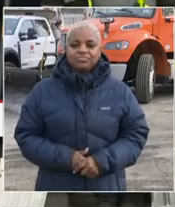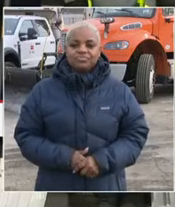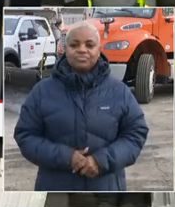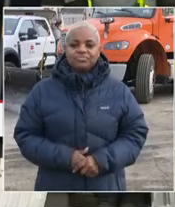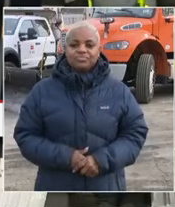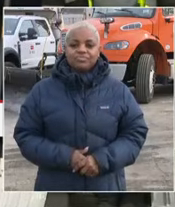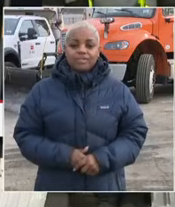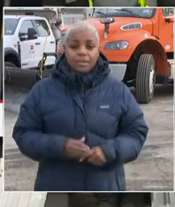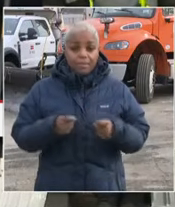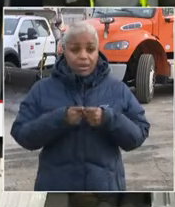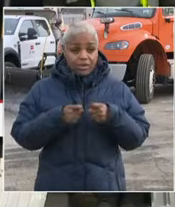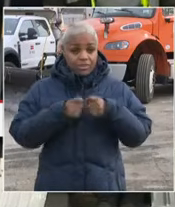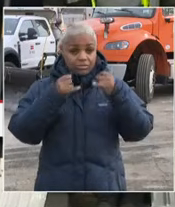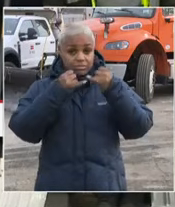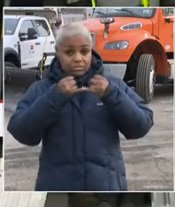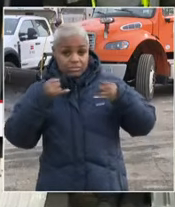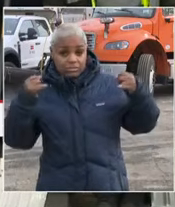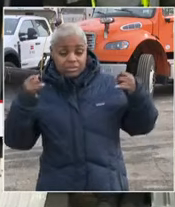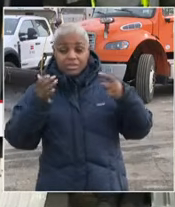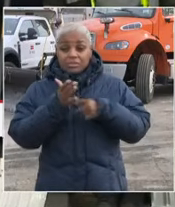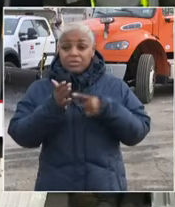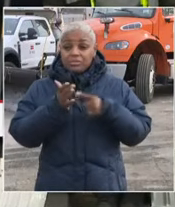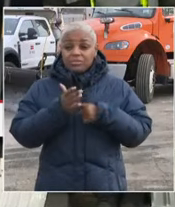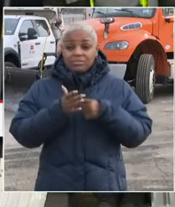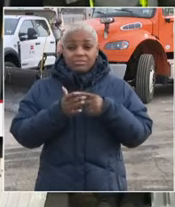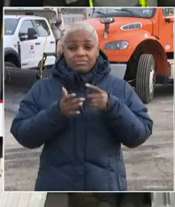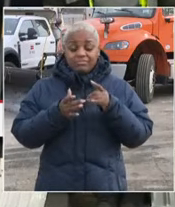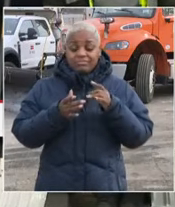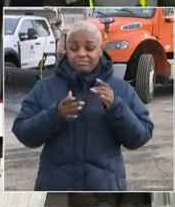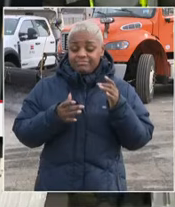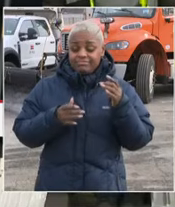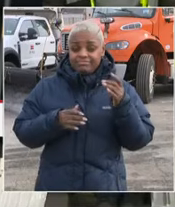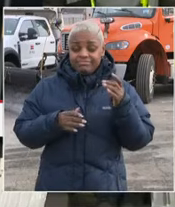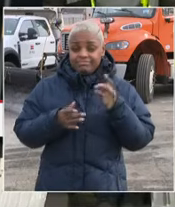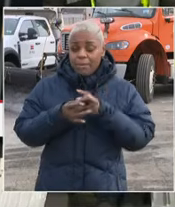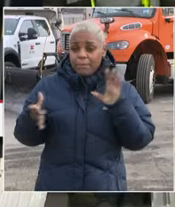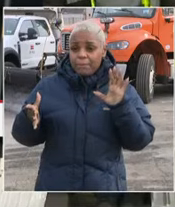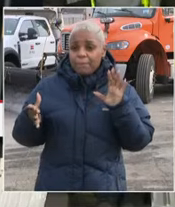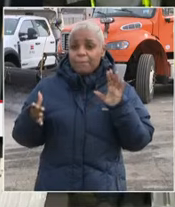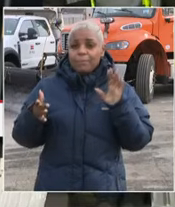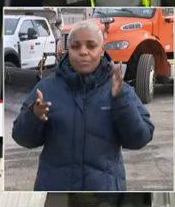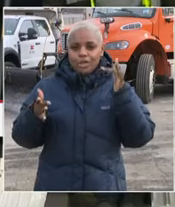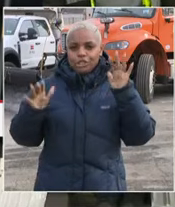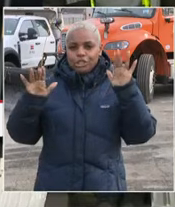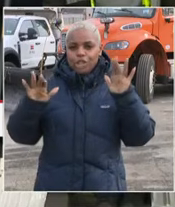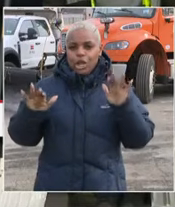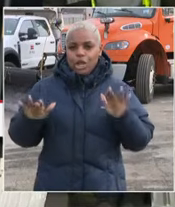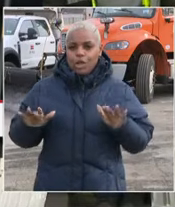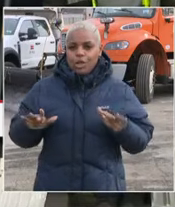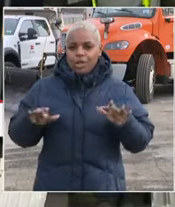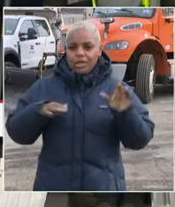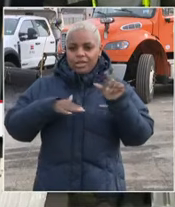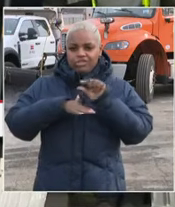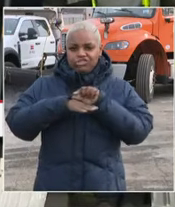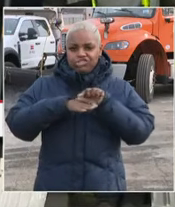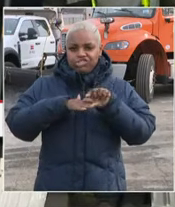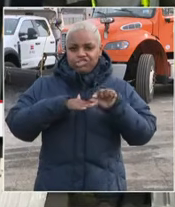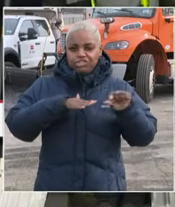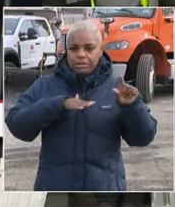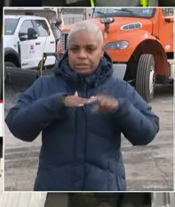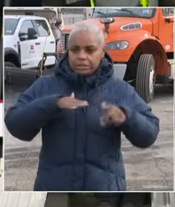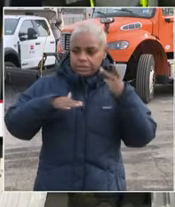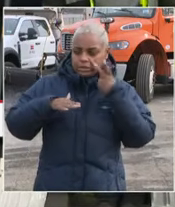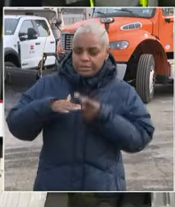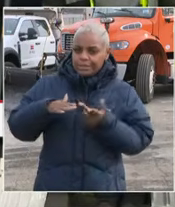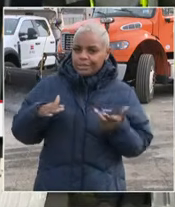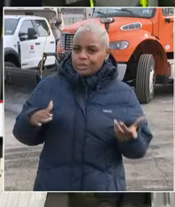down. They can be buried in the snow. Safety is a top priority for us. I ask customers to report their outages. We have many ways